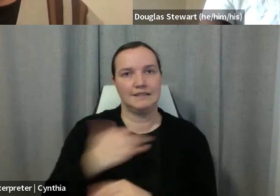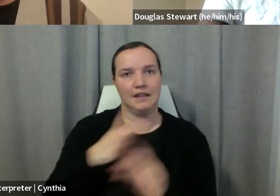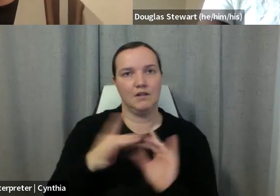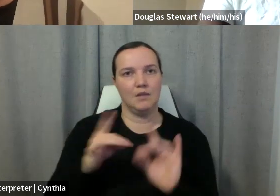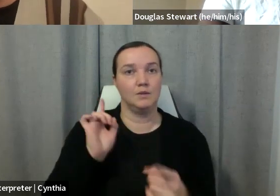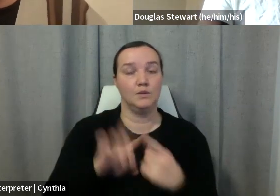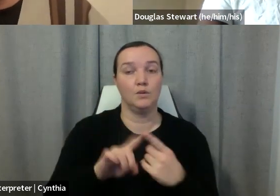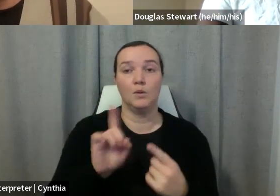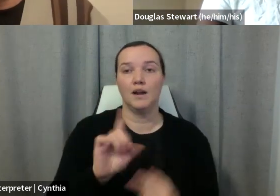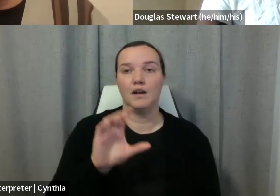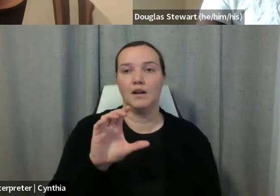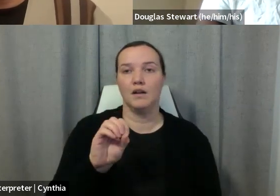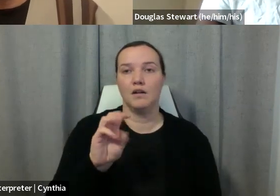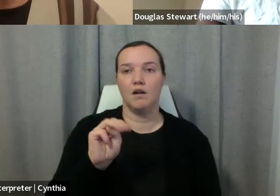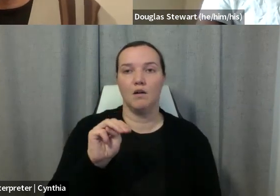to